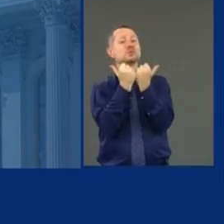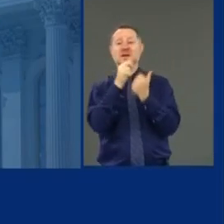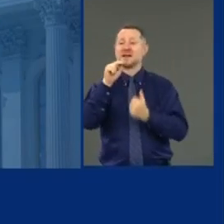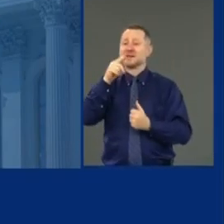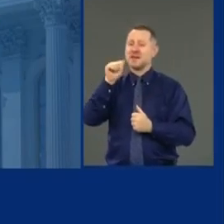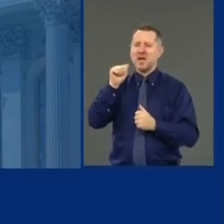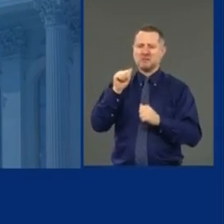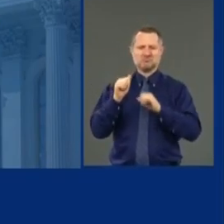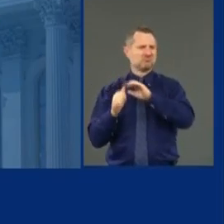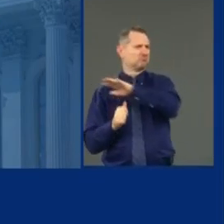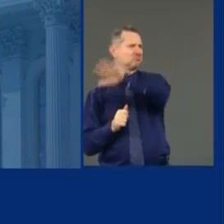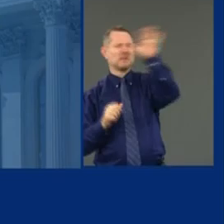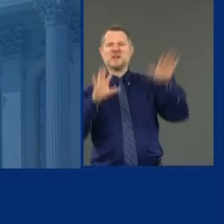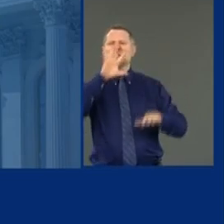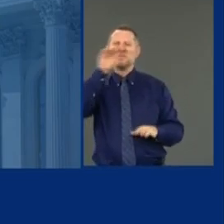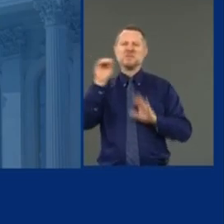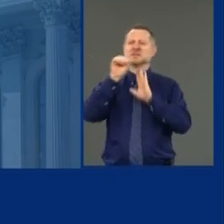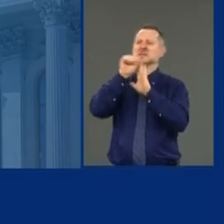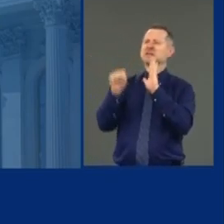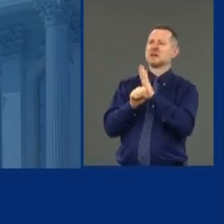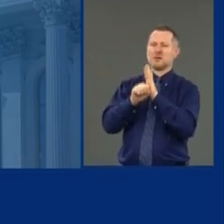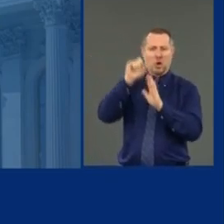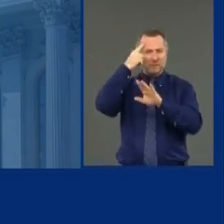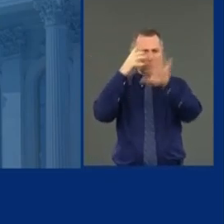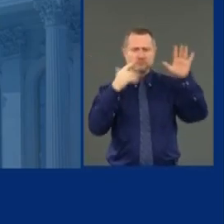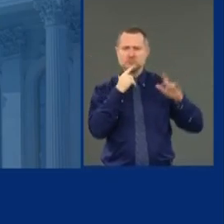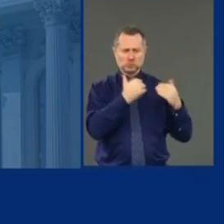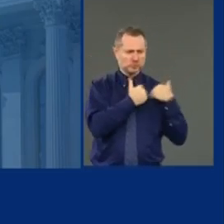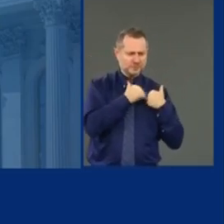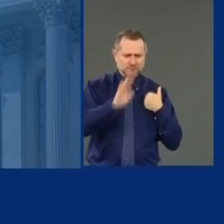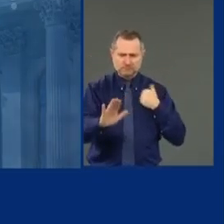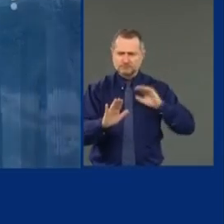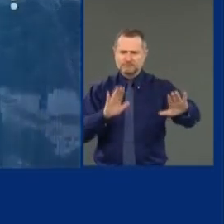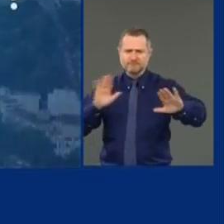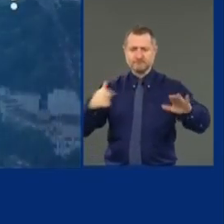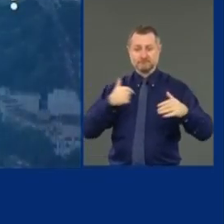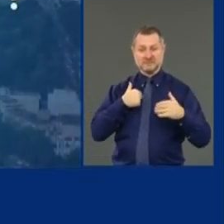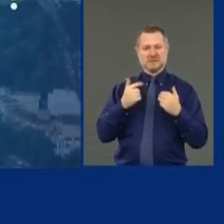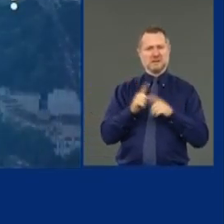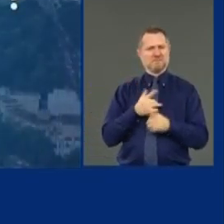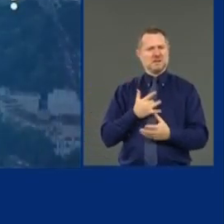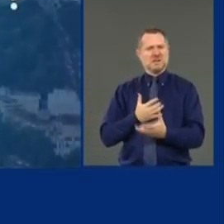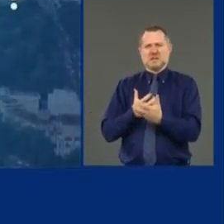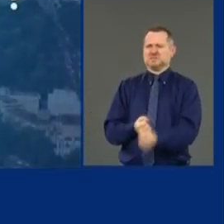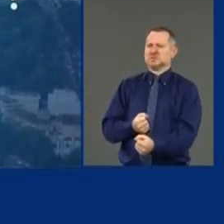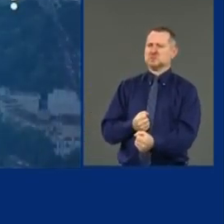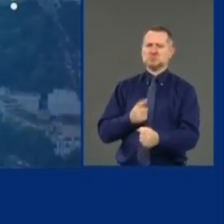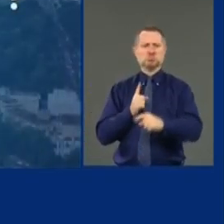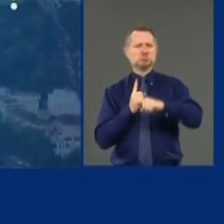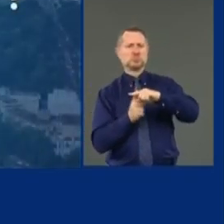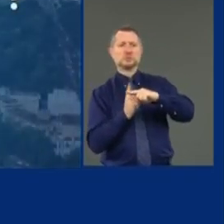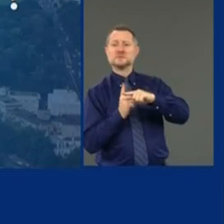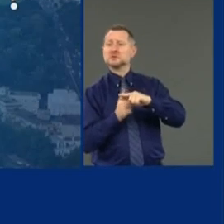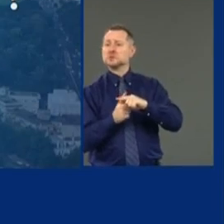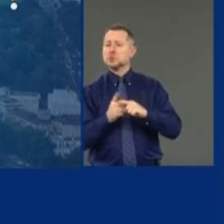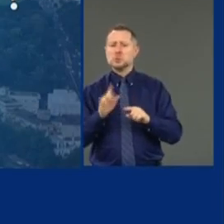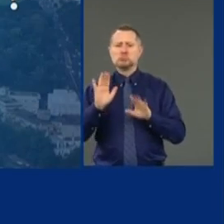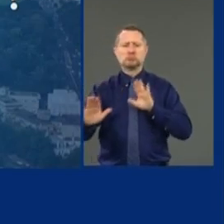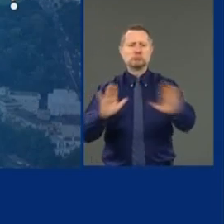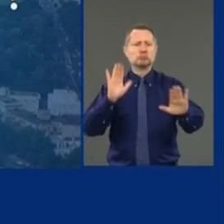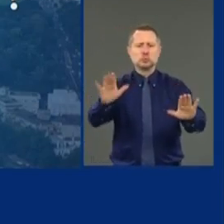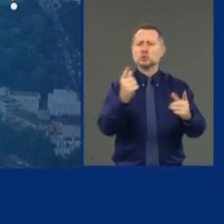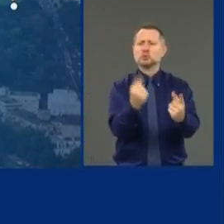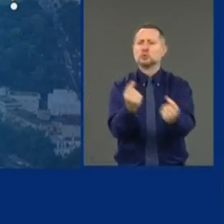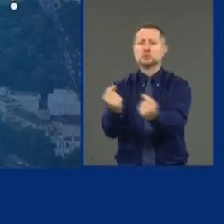our responsibilities, and I feel good about what the states and what the governors are doing. My question is, what is Washington going to do,